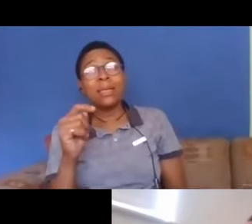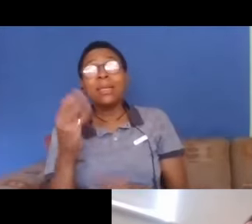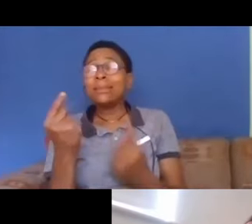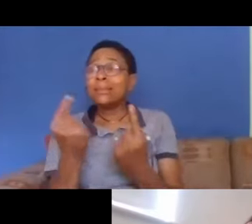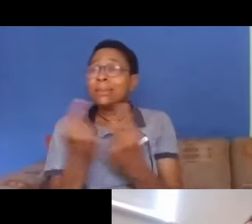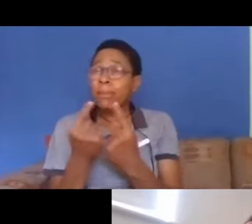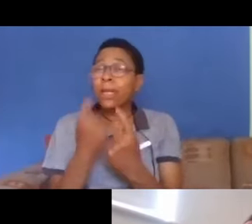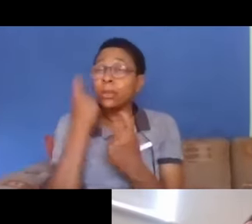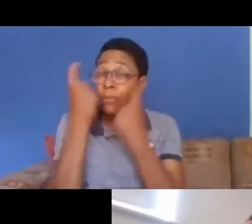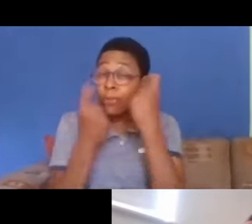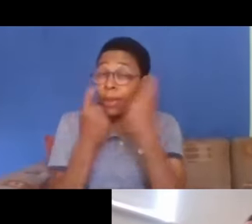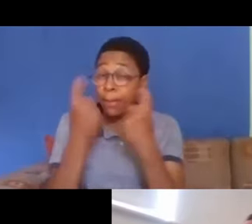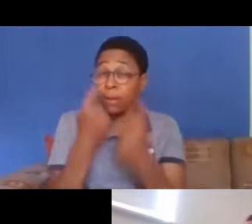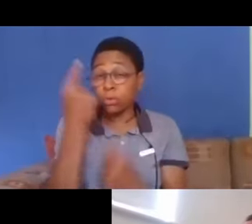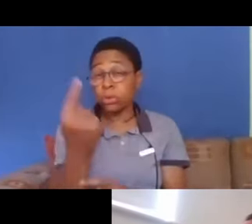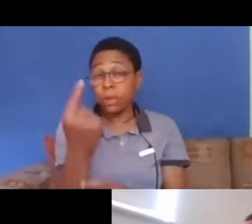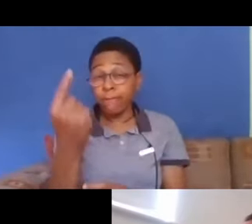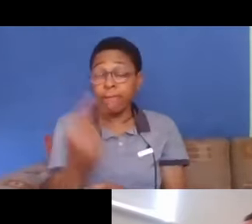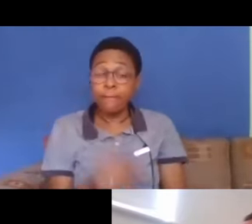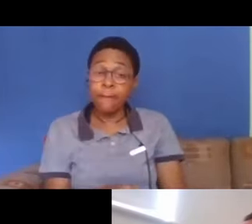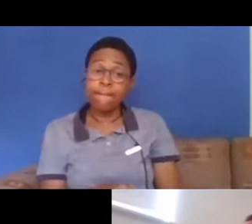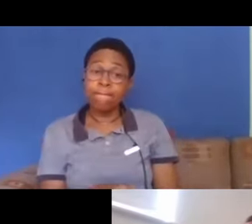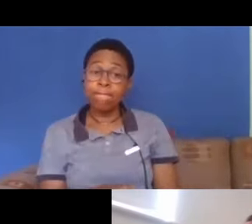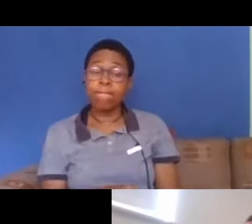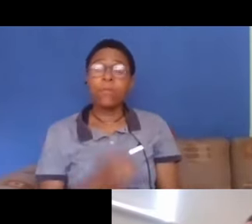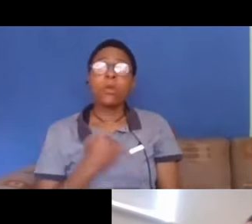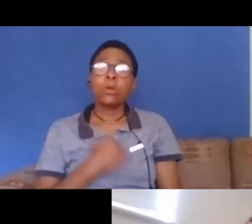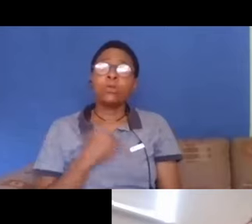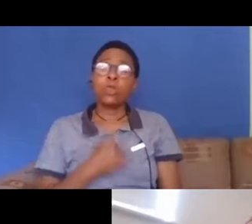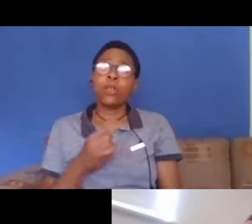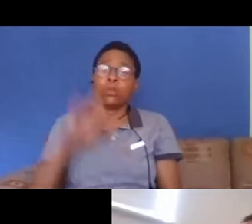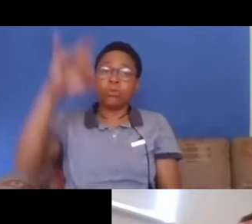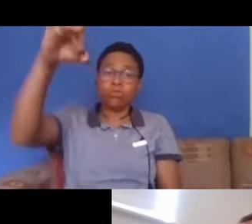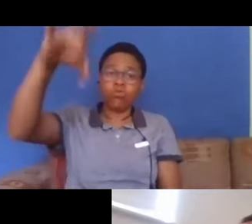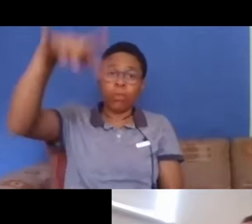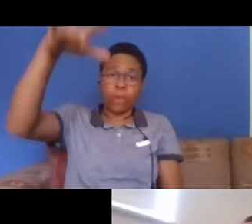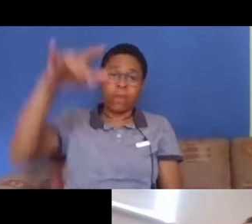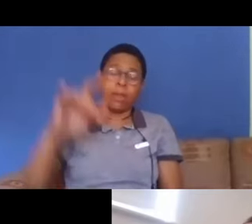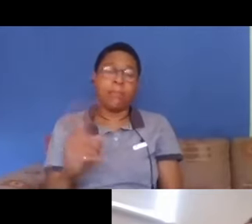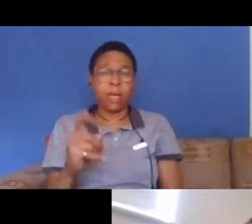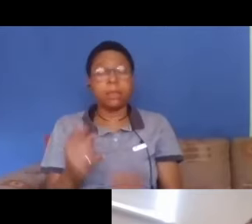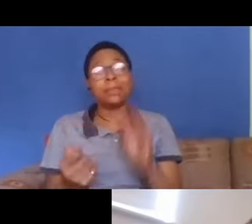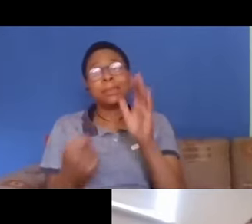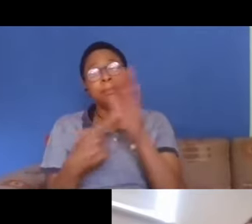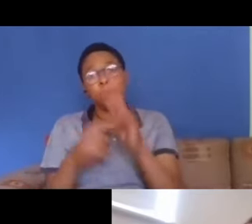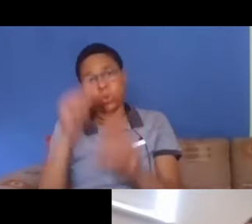risk mitigation. Sorry to introduce that, but it is an important concept.